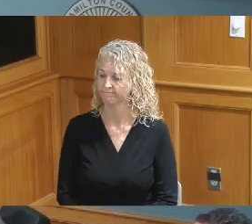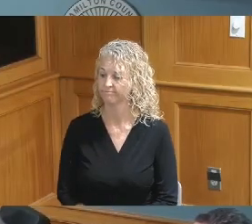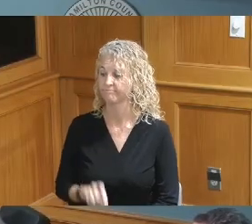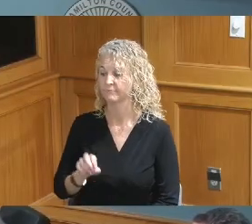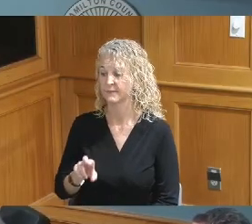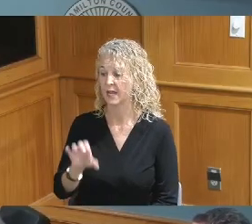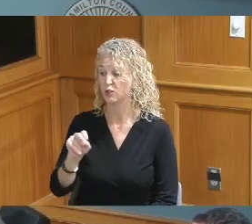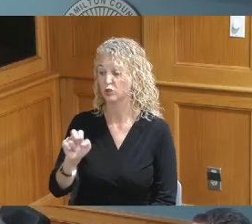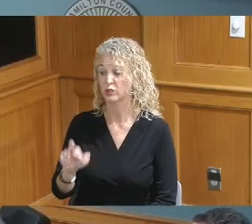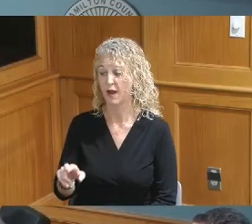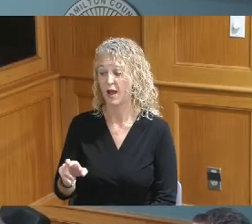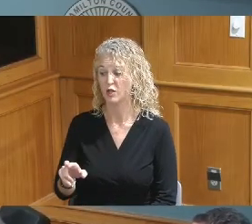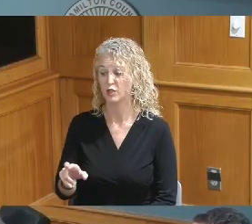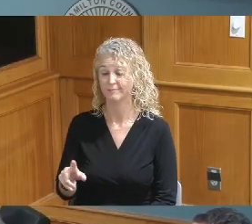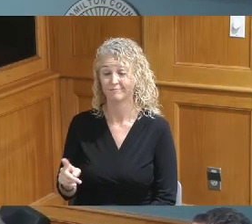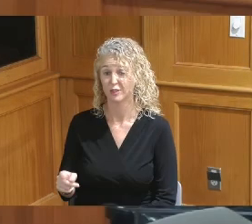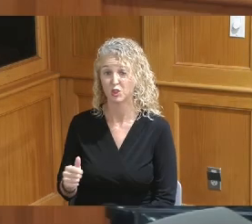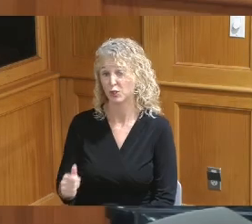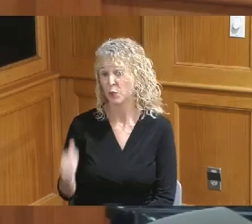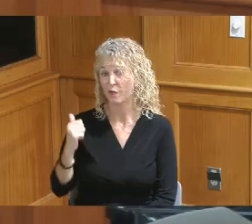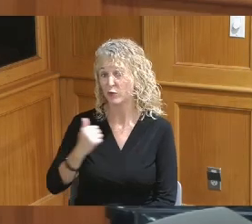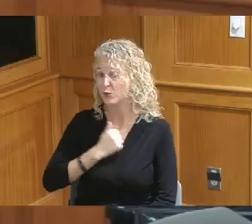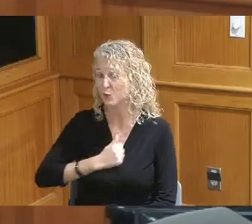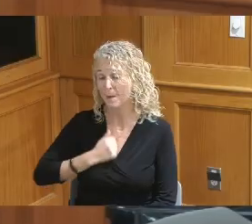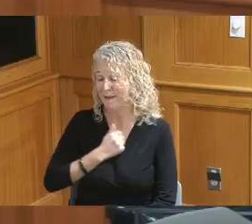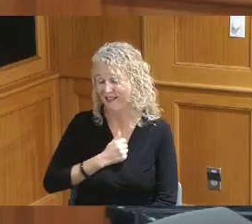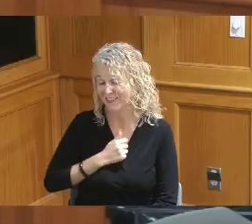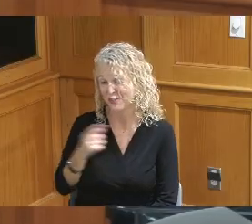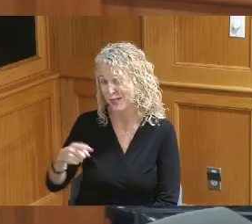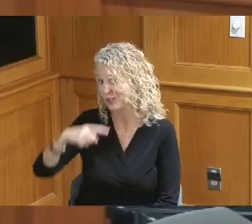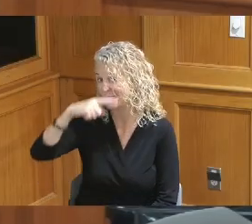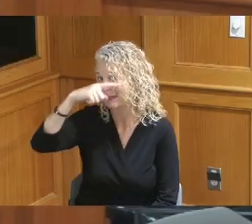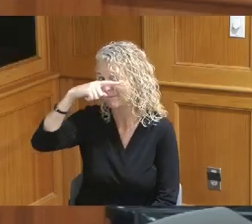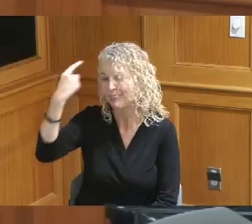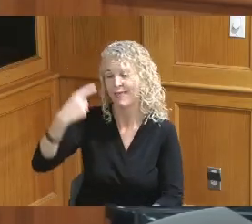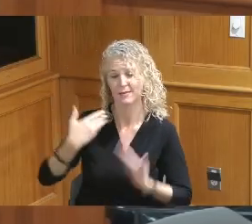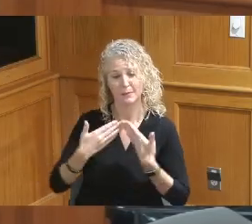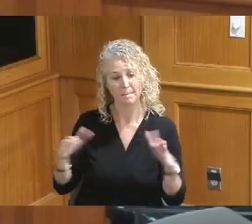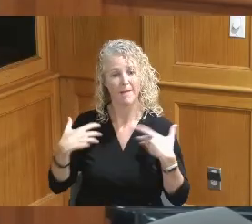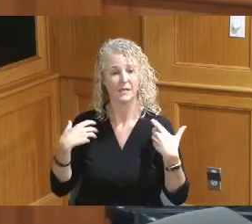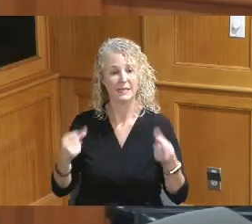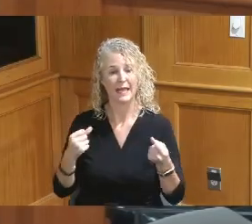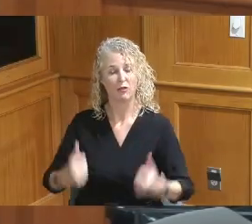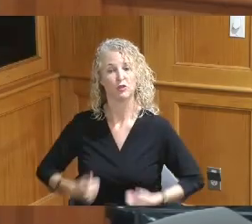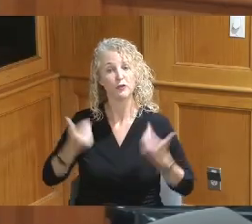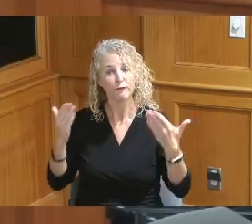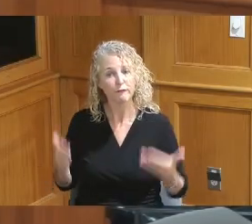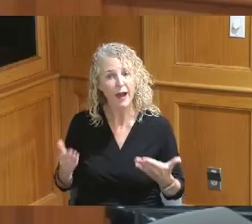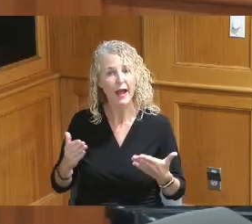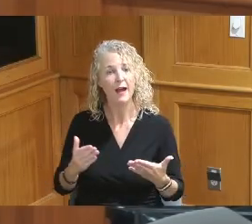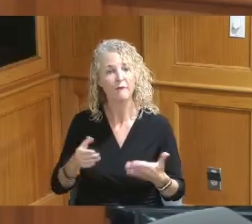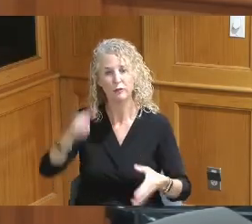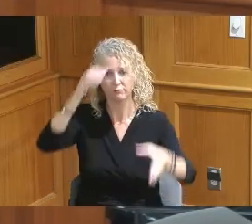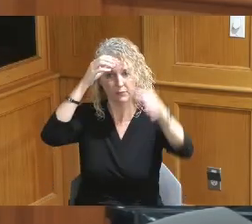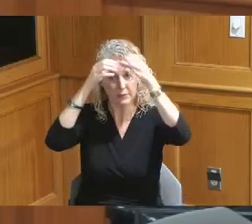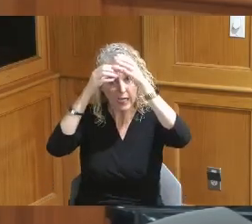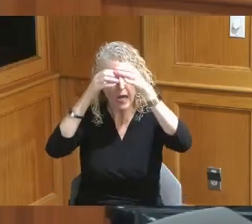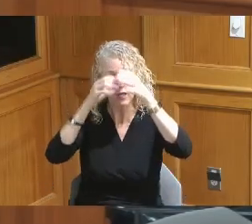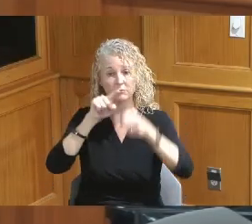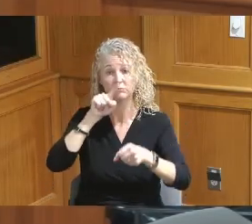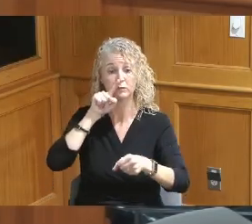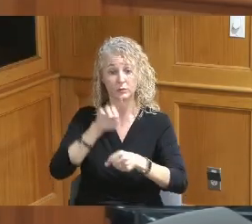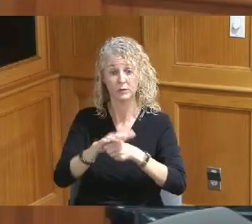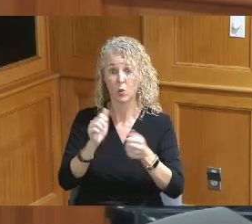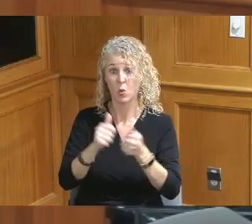Dr. Connor is an unapologetic Black public health scholar, survivor, and visionary dedicated to maternal